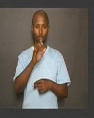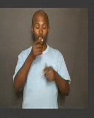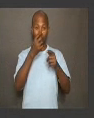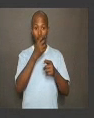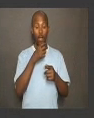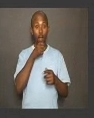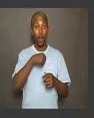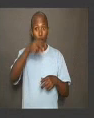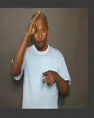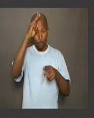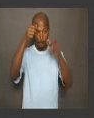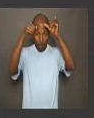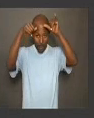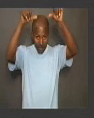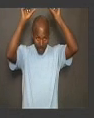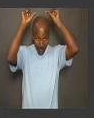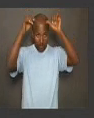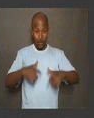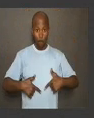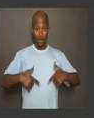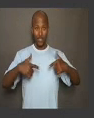Ibex can breathe underwater.